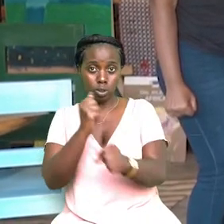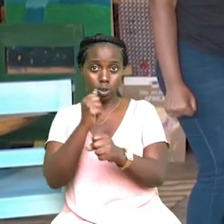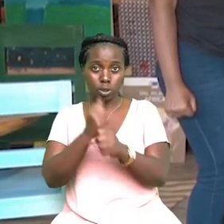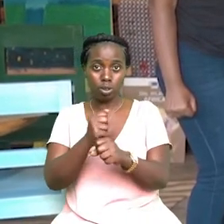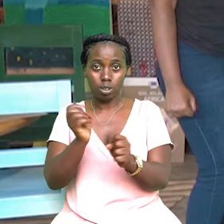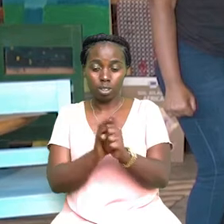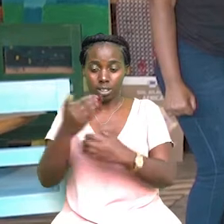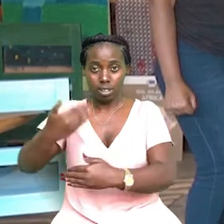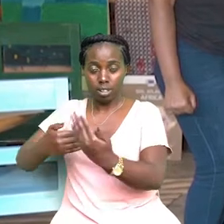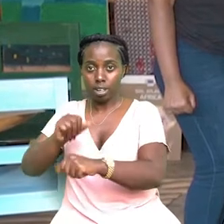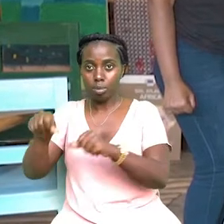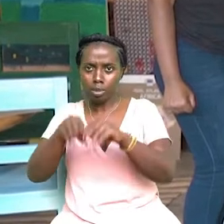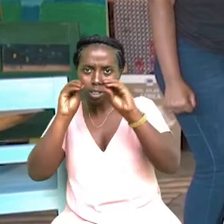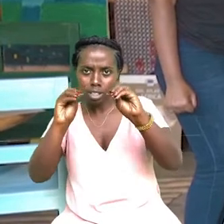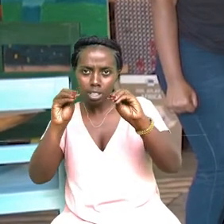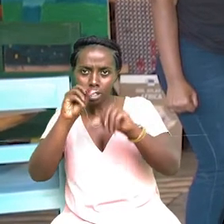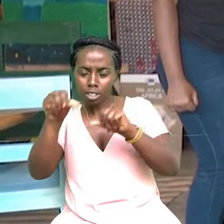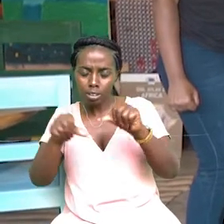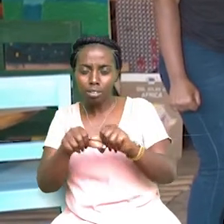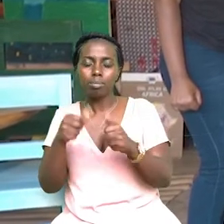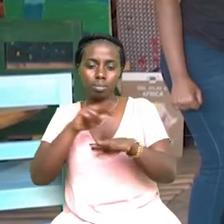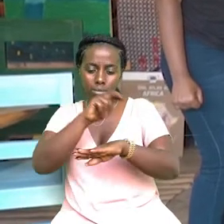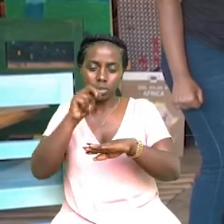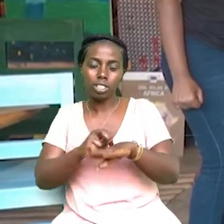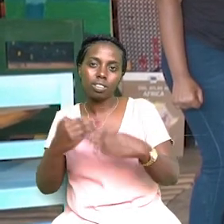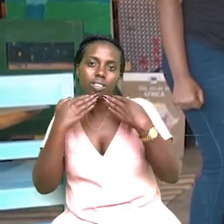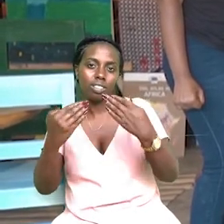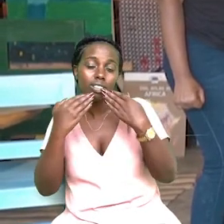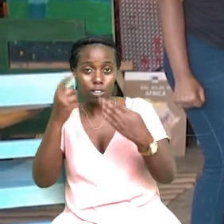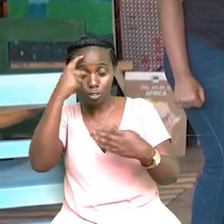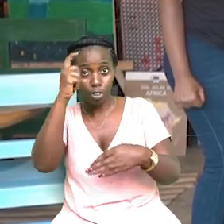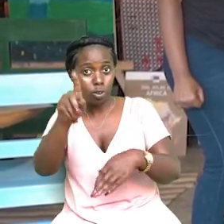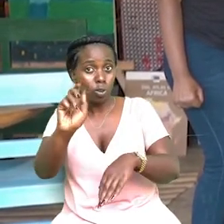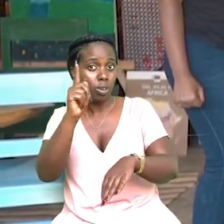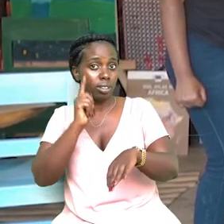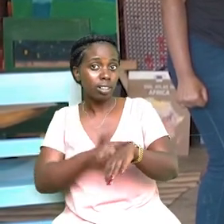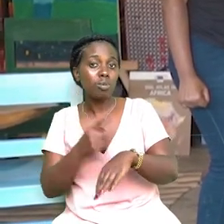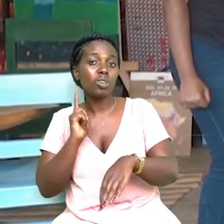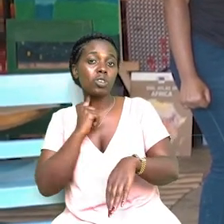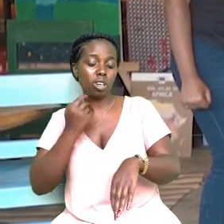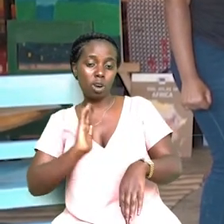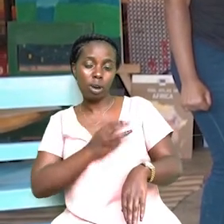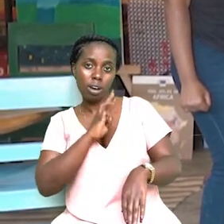reaching around that can be duplicated in many nations. So thank you. Thank you for your time. Please